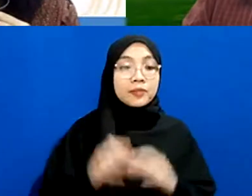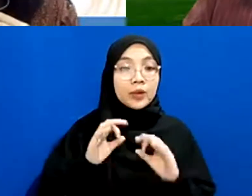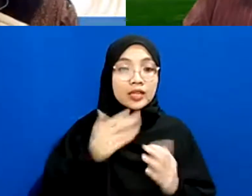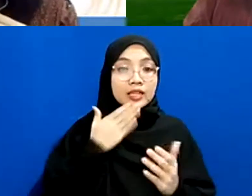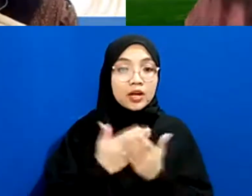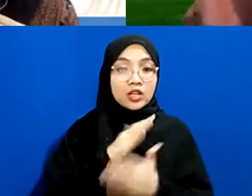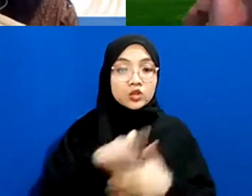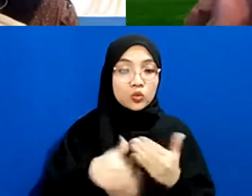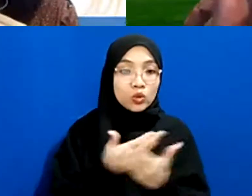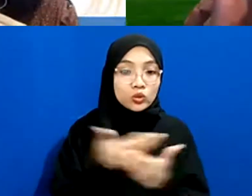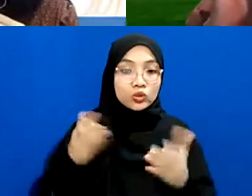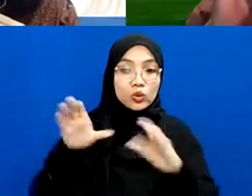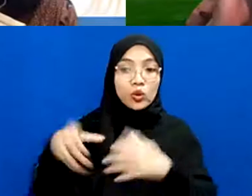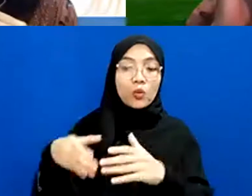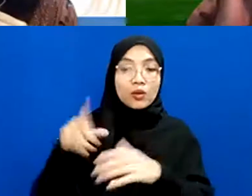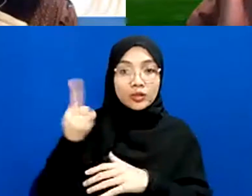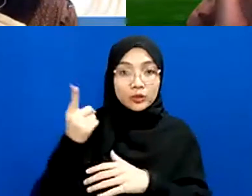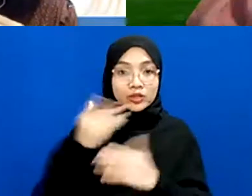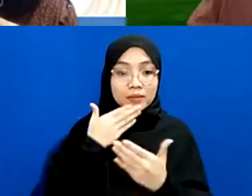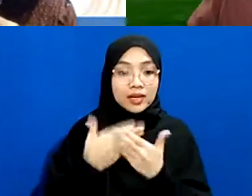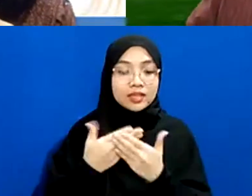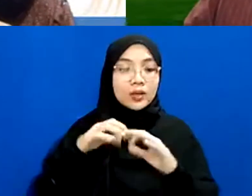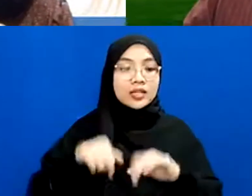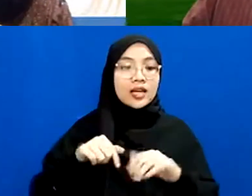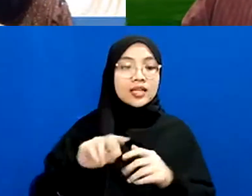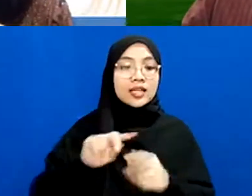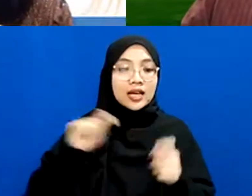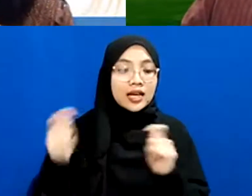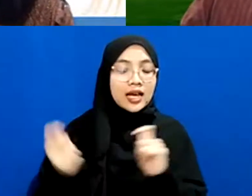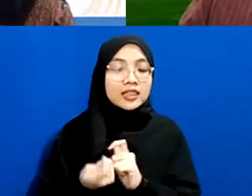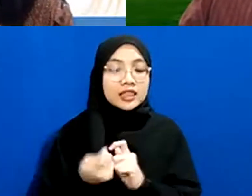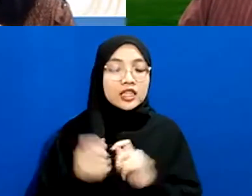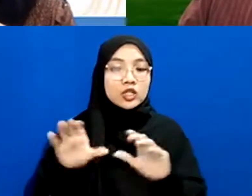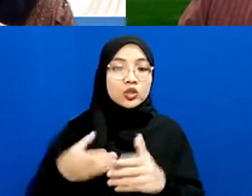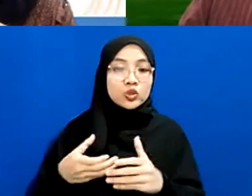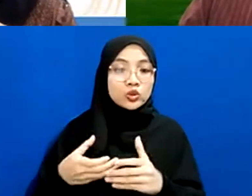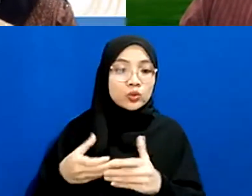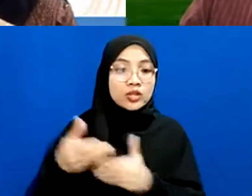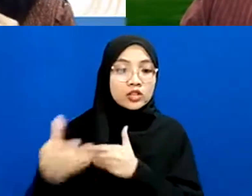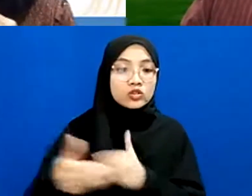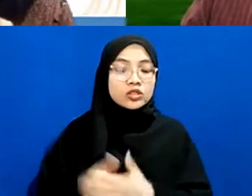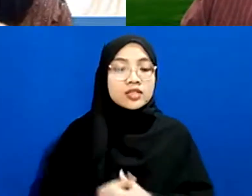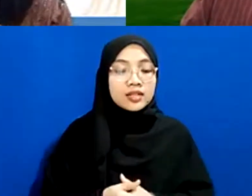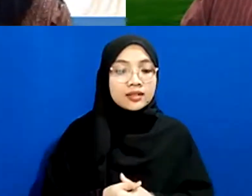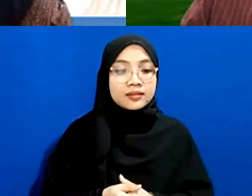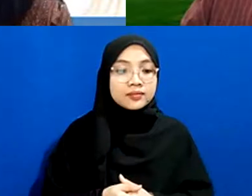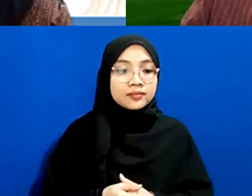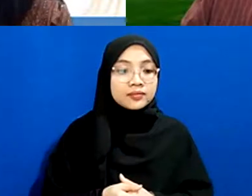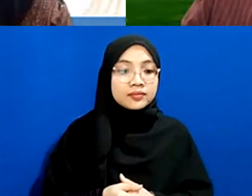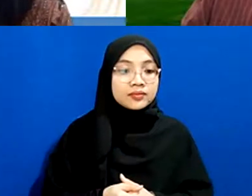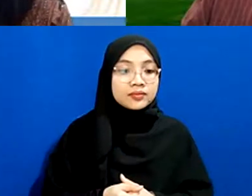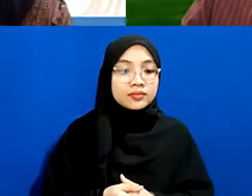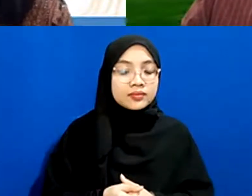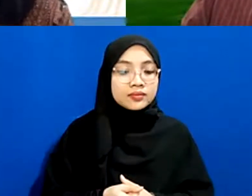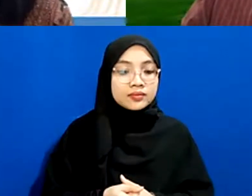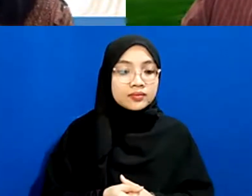for group 1, and let's move to group 2. Sorry, not group 2,